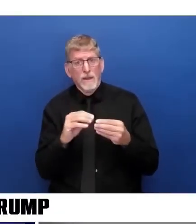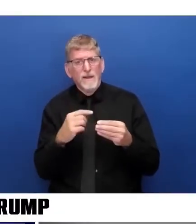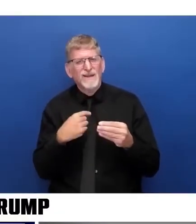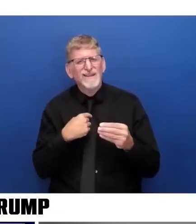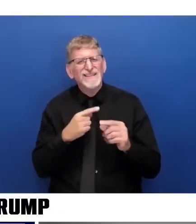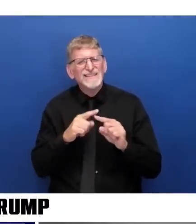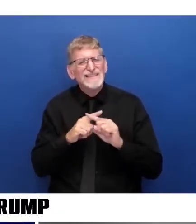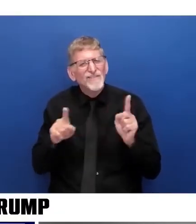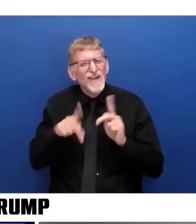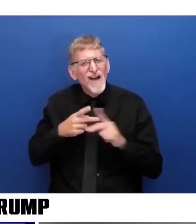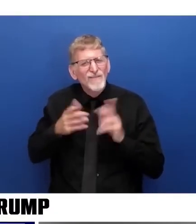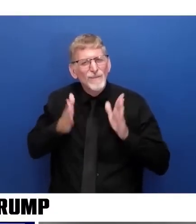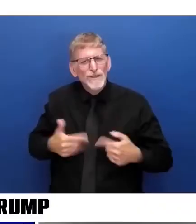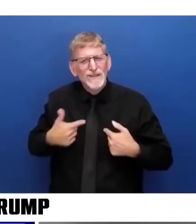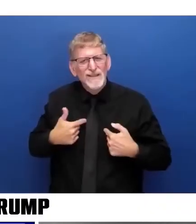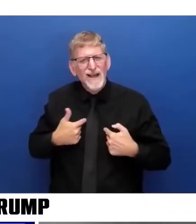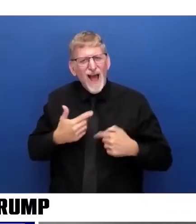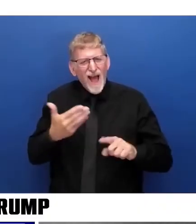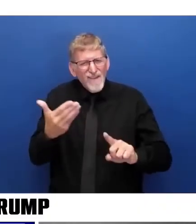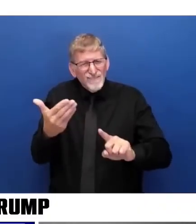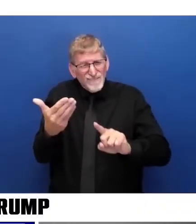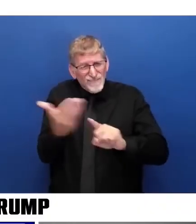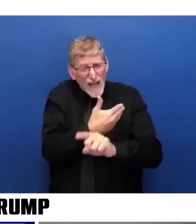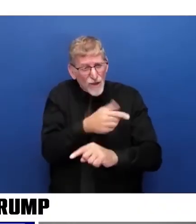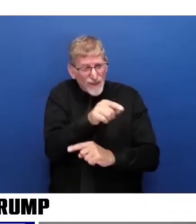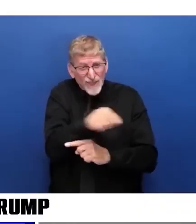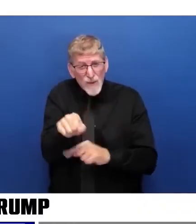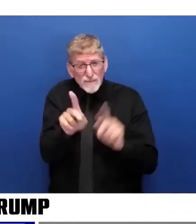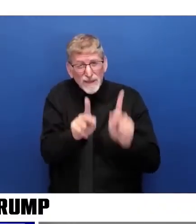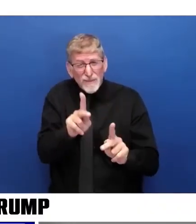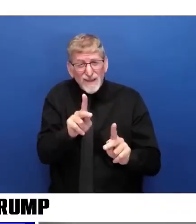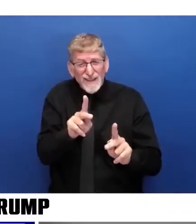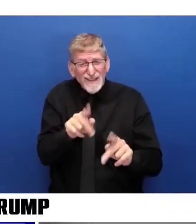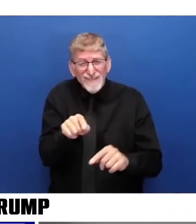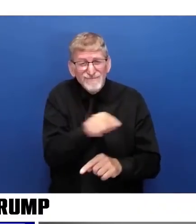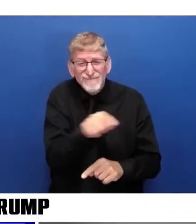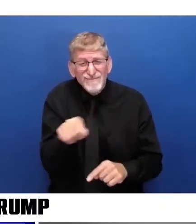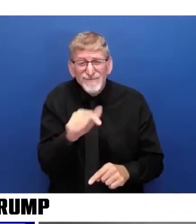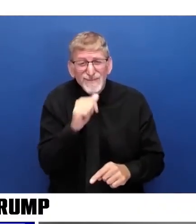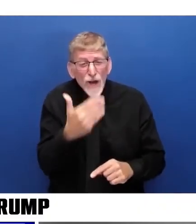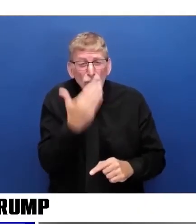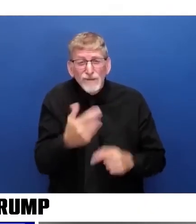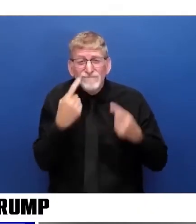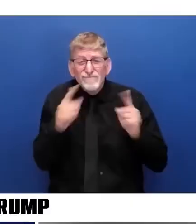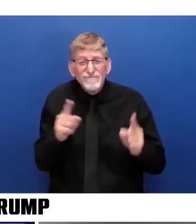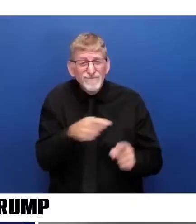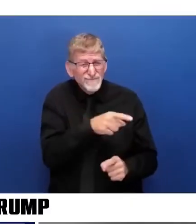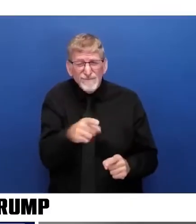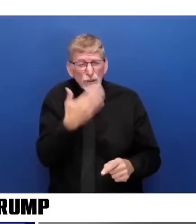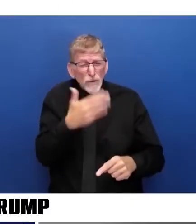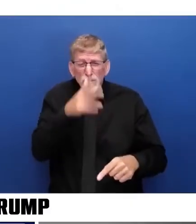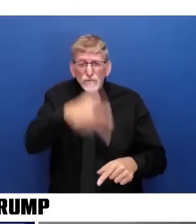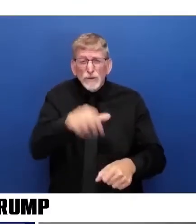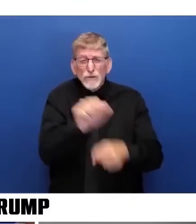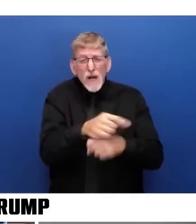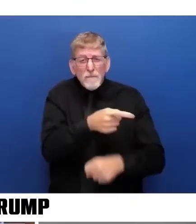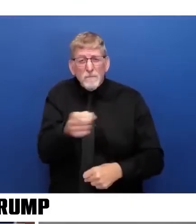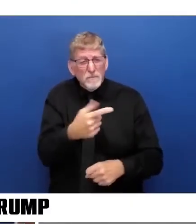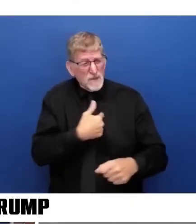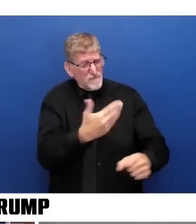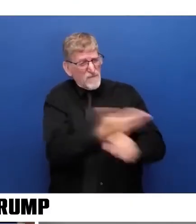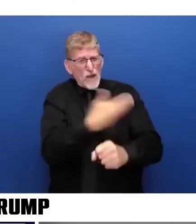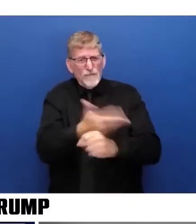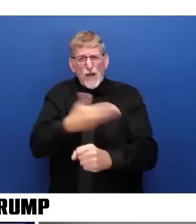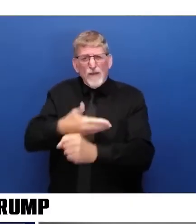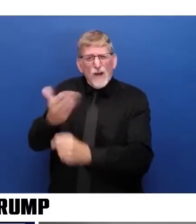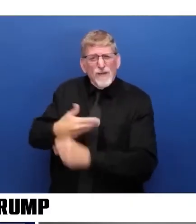fired most of those people. Not so graciously. They did bad things or a bad job. I fired them. They never fired one person. They